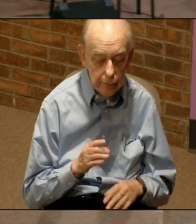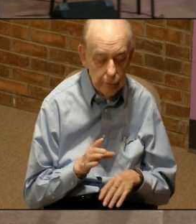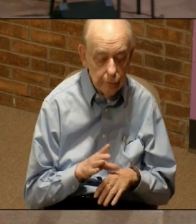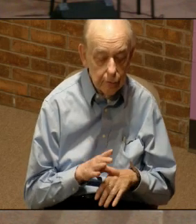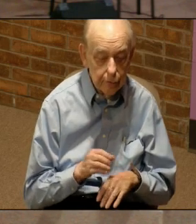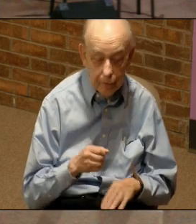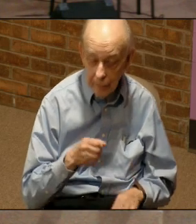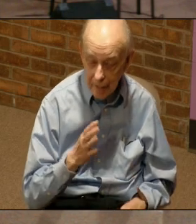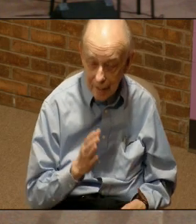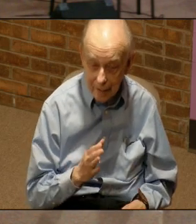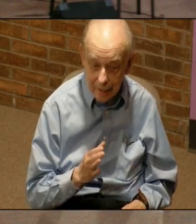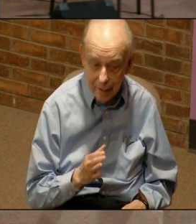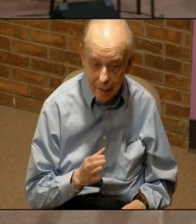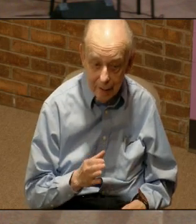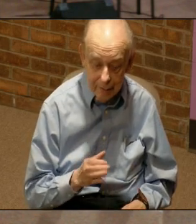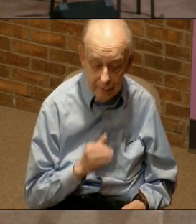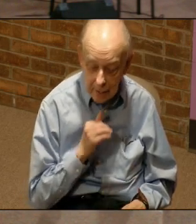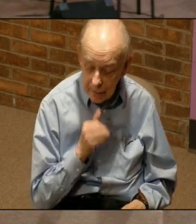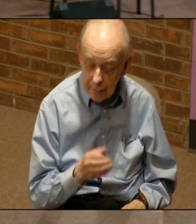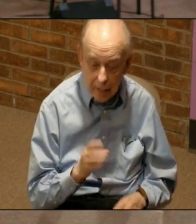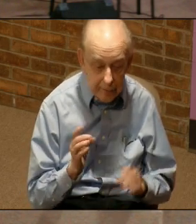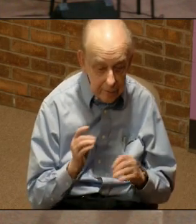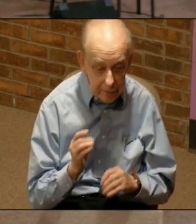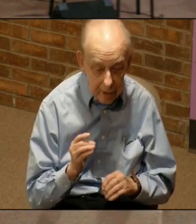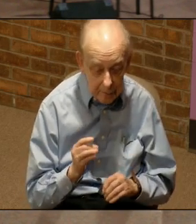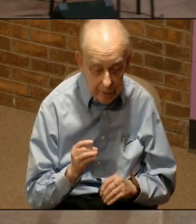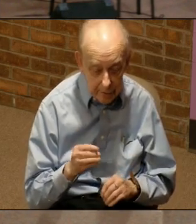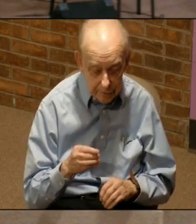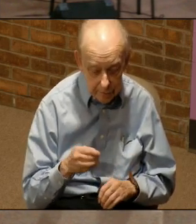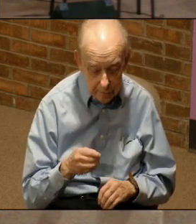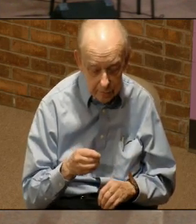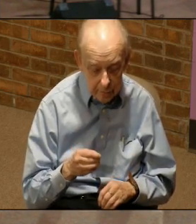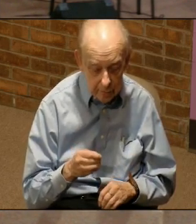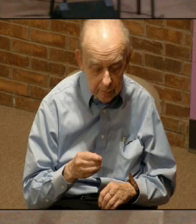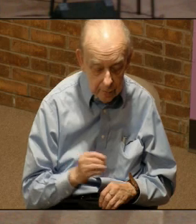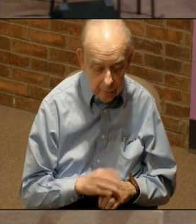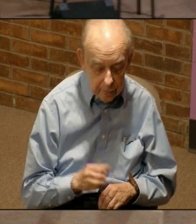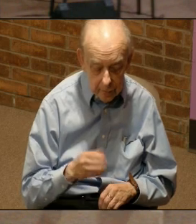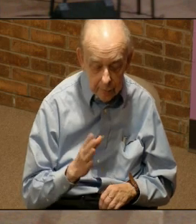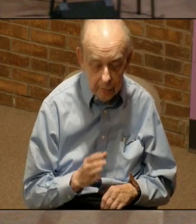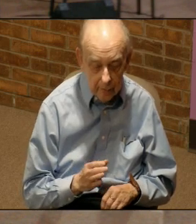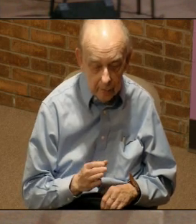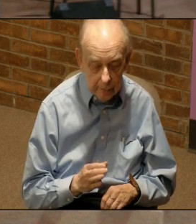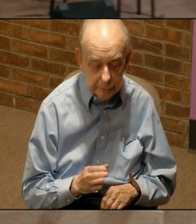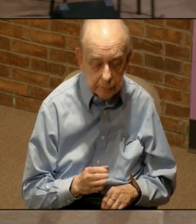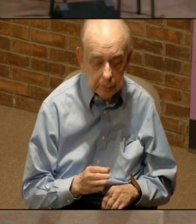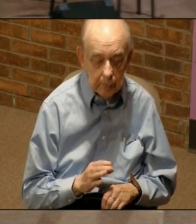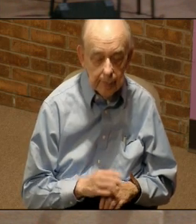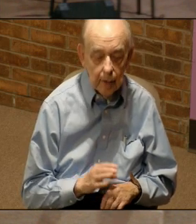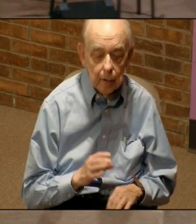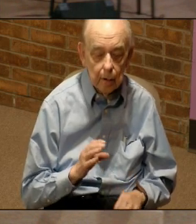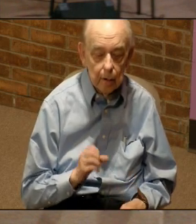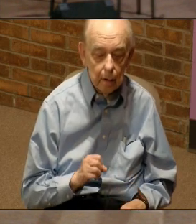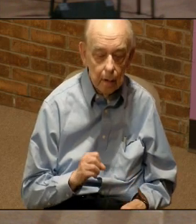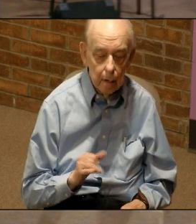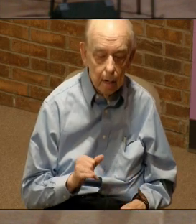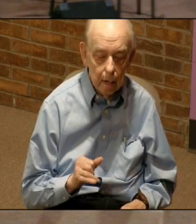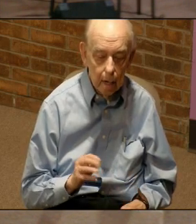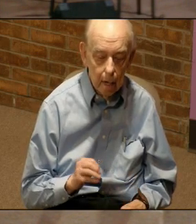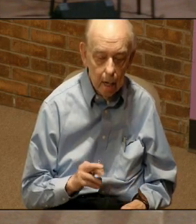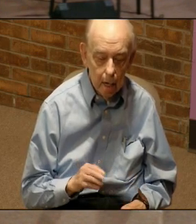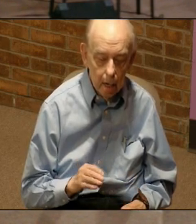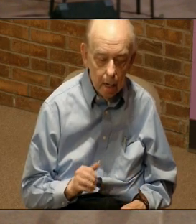okay? It's not a denomination. But it was called the Church of Smyrna. It was called the Church